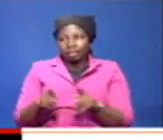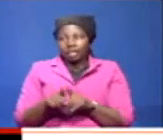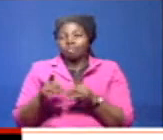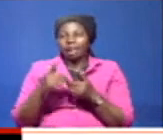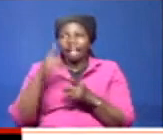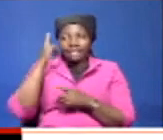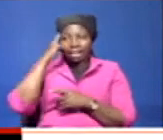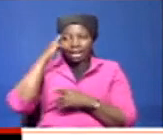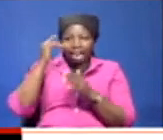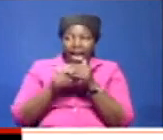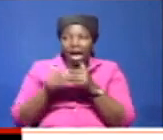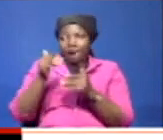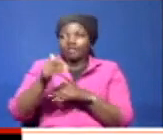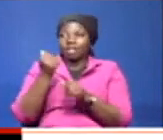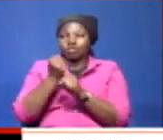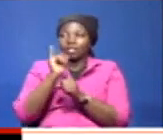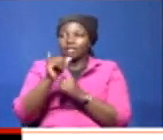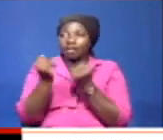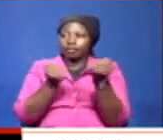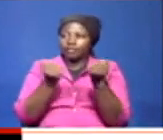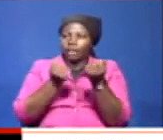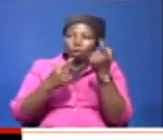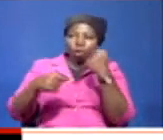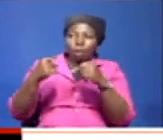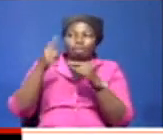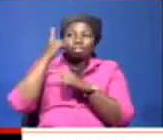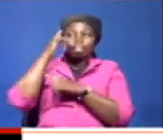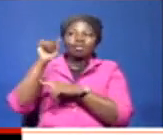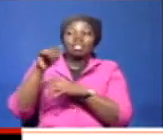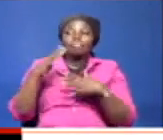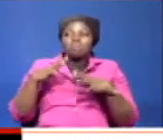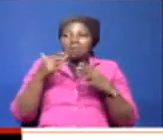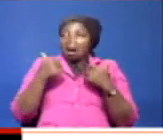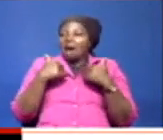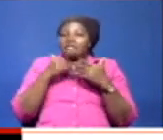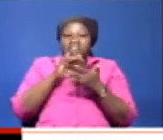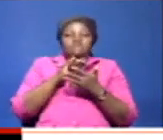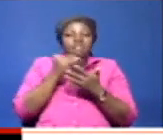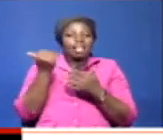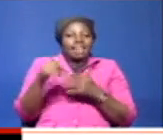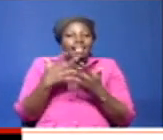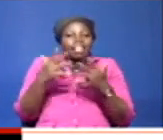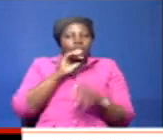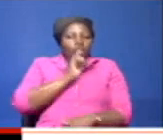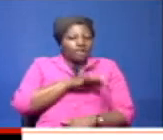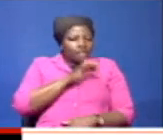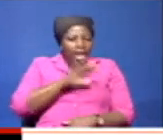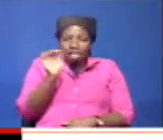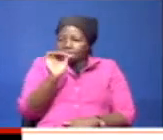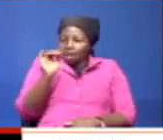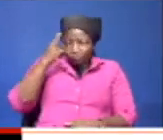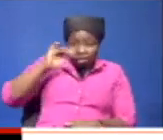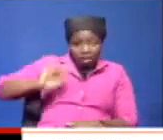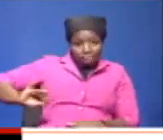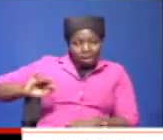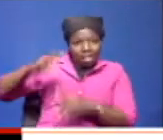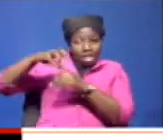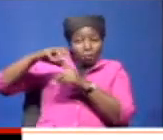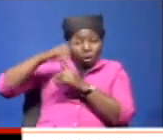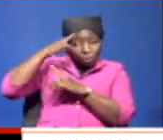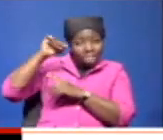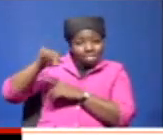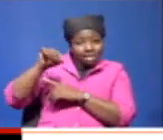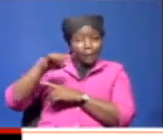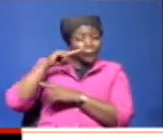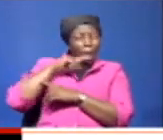after doing that Safari, I don't think these guys have anything to fear for the rest of the championship, because those were tough stages, very